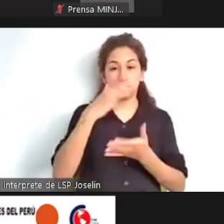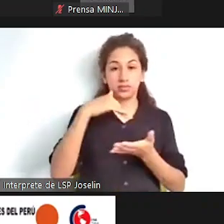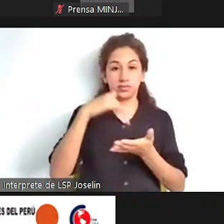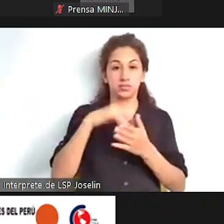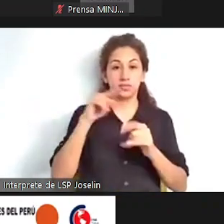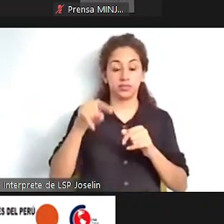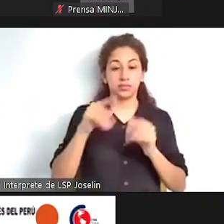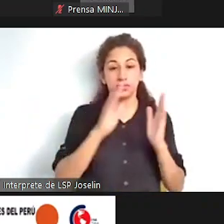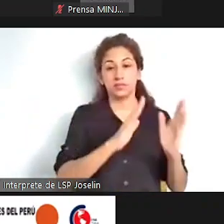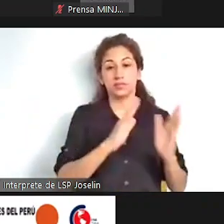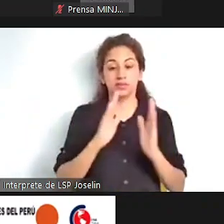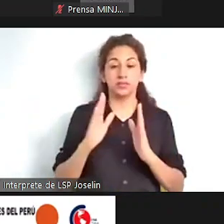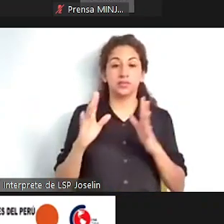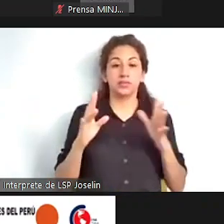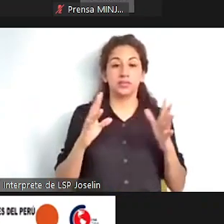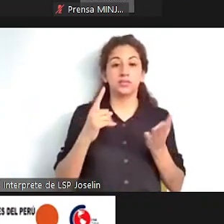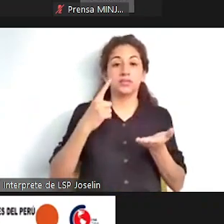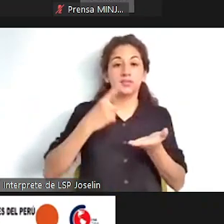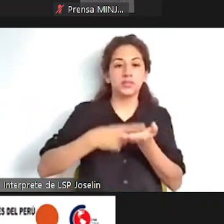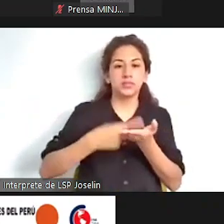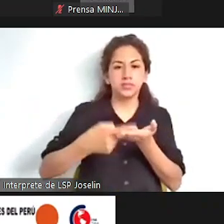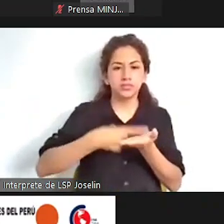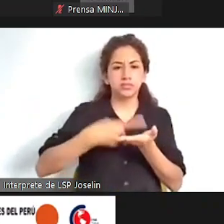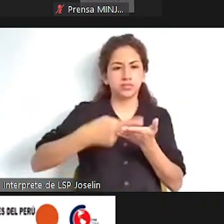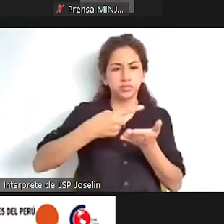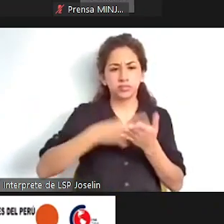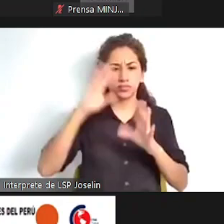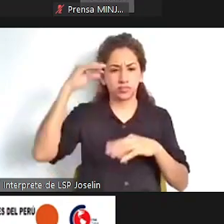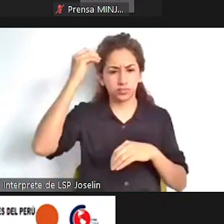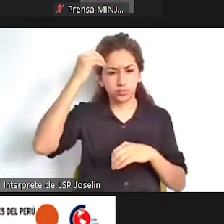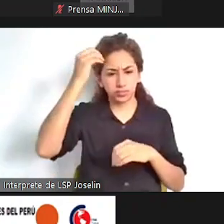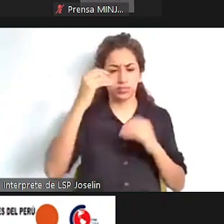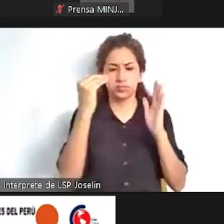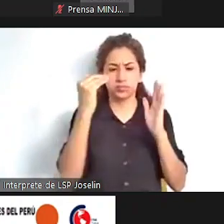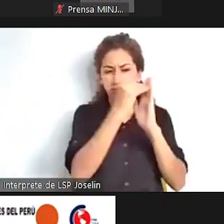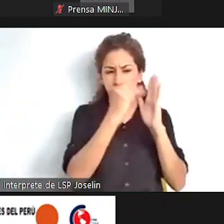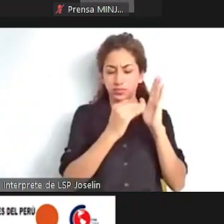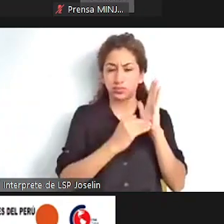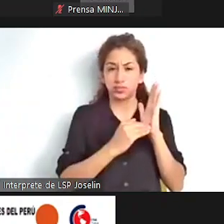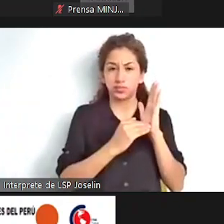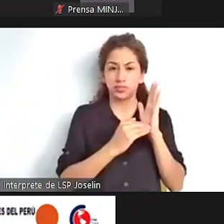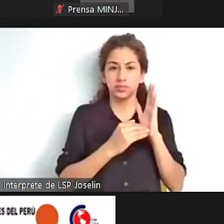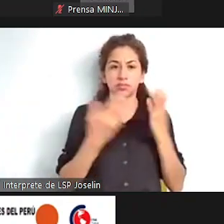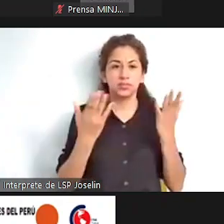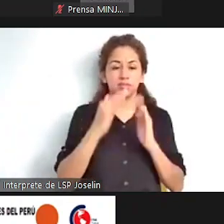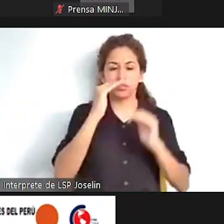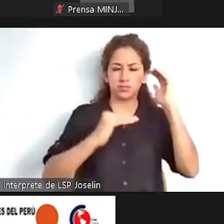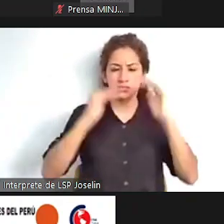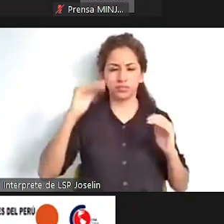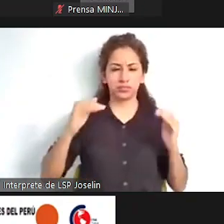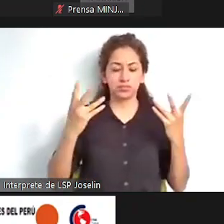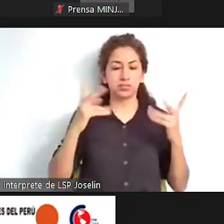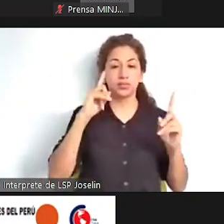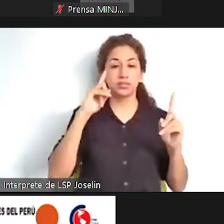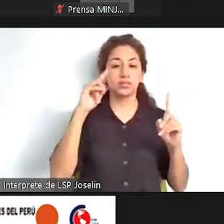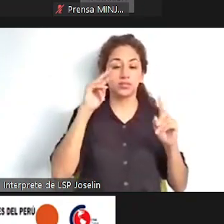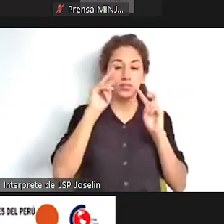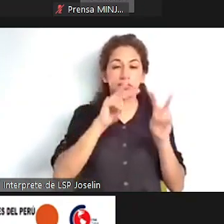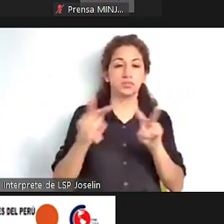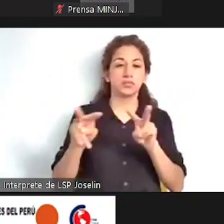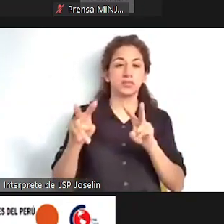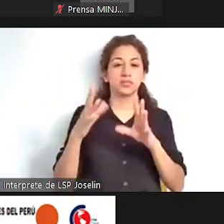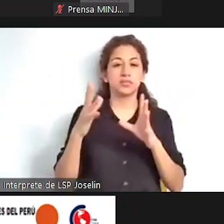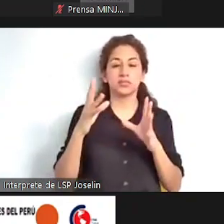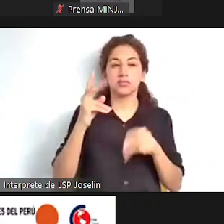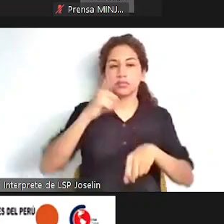expected and the central idea of this process the discussion of the actions of the indicators the drivers the goals could only be